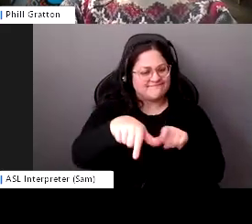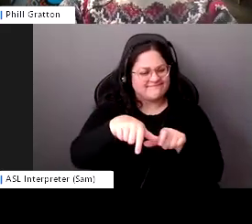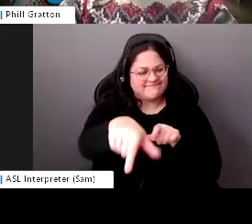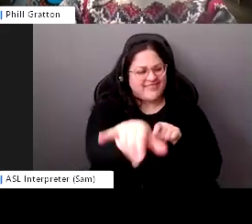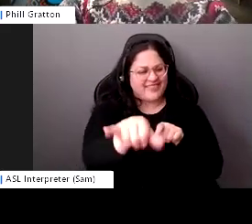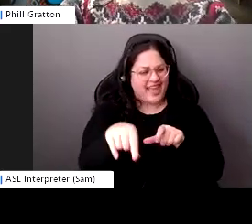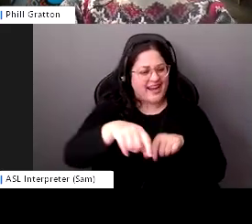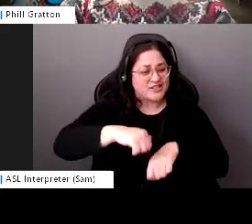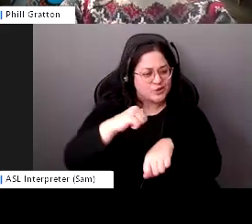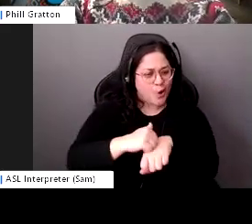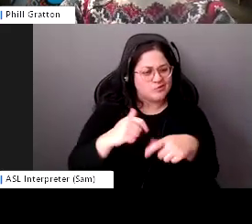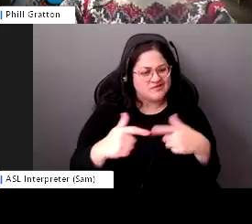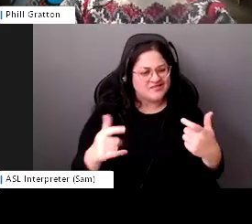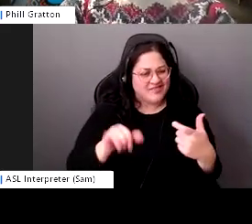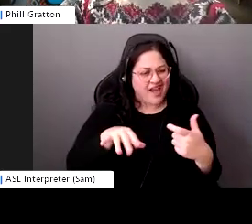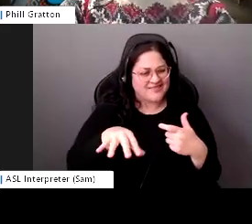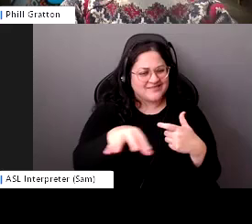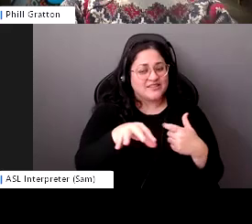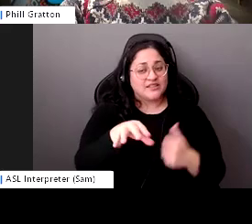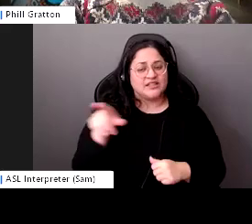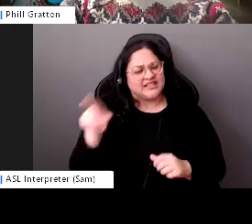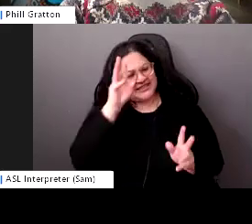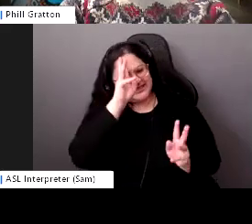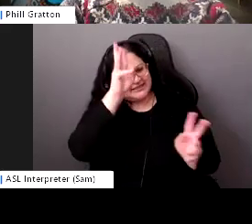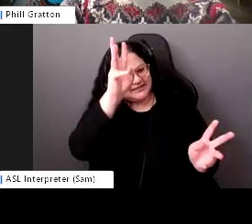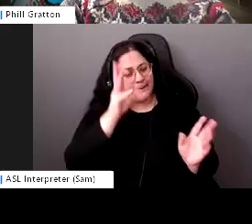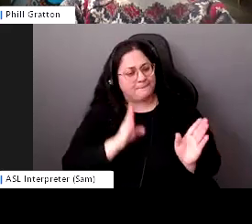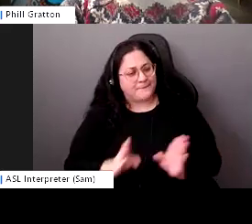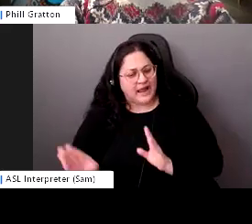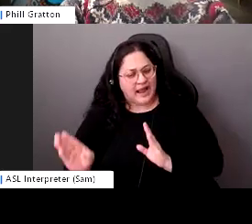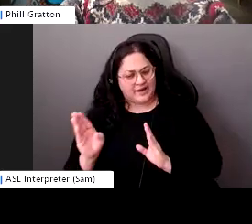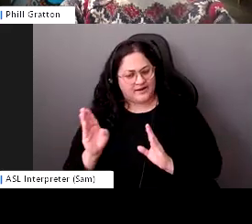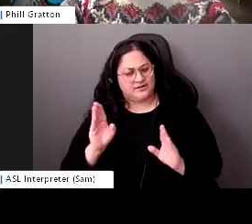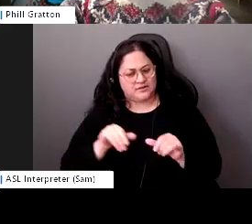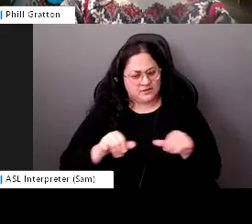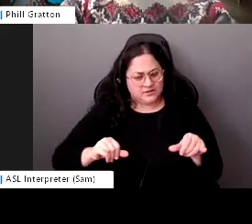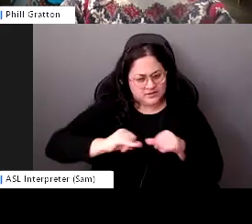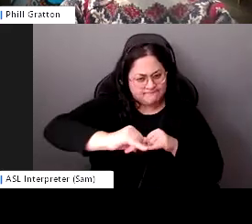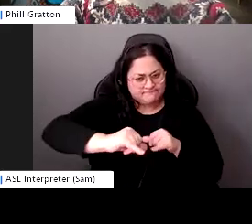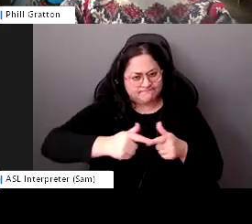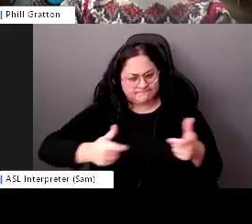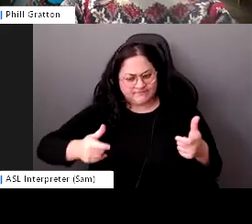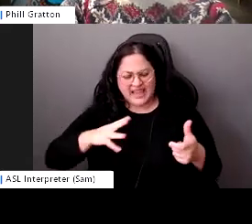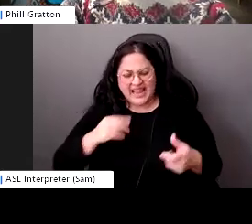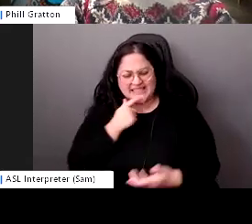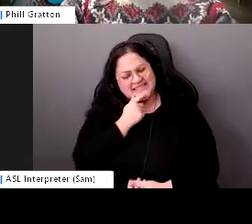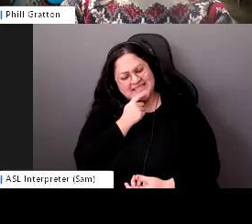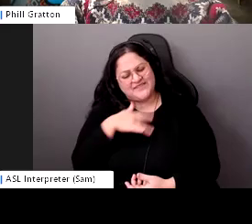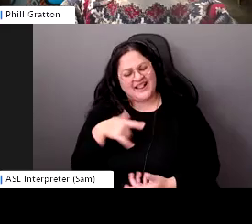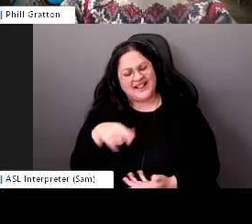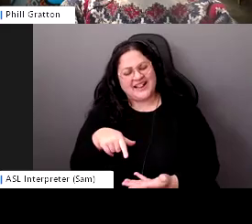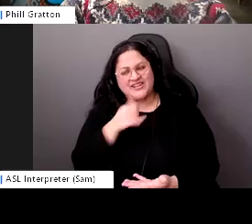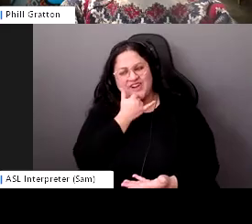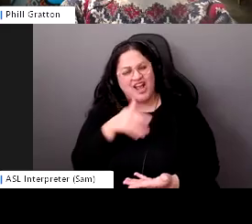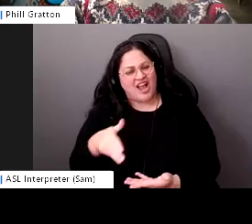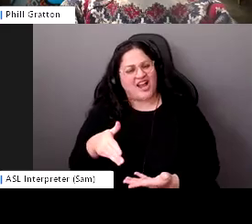a great plan and really good measurements, but one of them seemed a little bit off to my husband. So he queried it. ChatGPT came back with, oh, sorry,